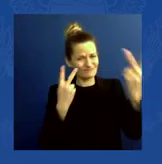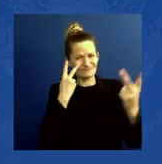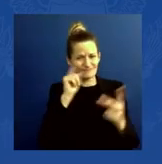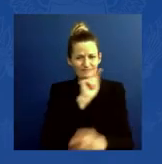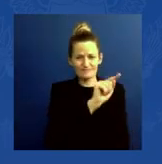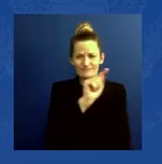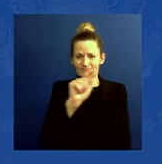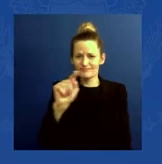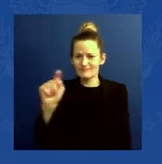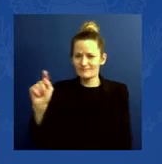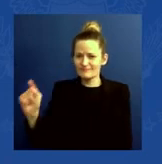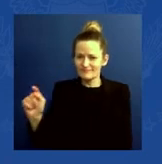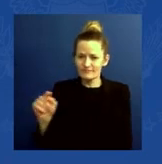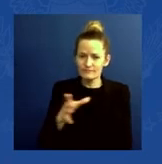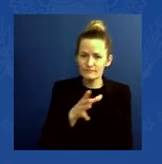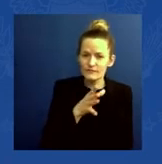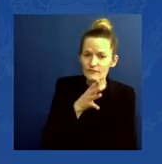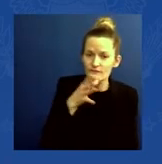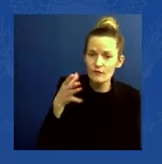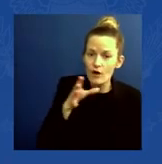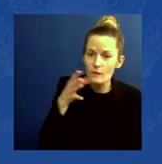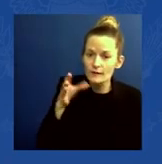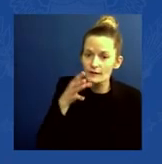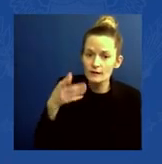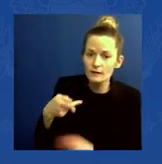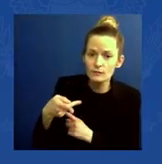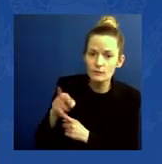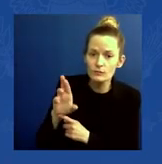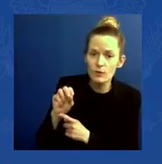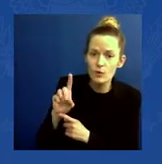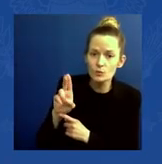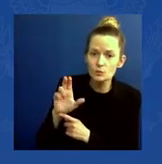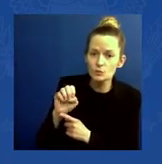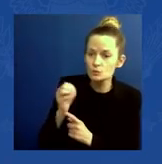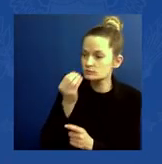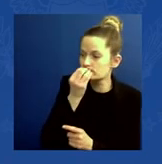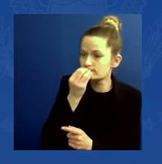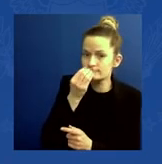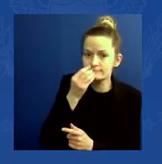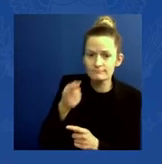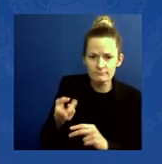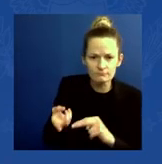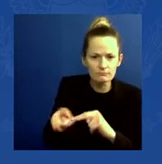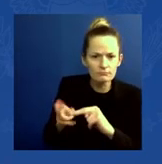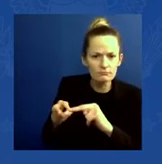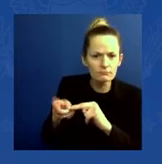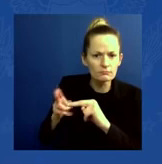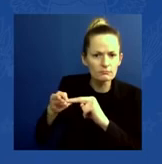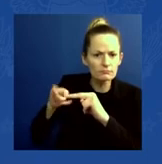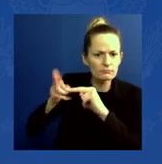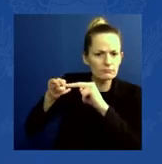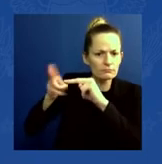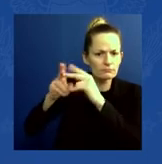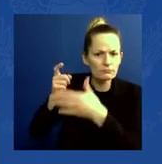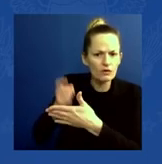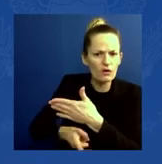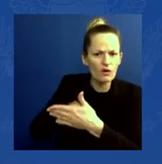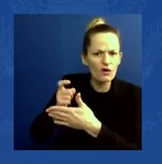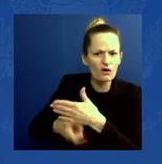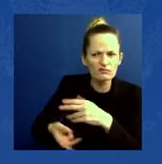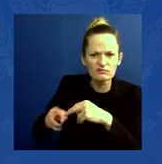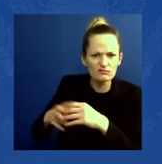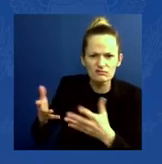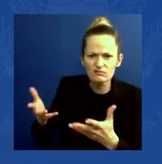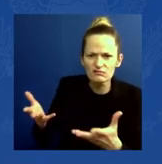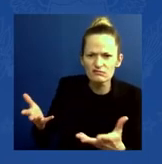example, if we were all going out and having lunch together, and I said, let's ask whoever's in the next